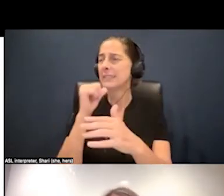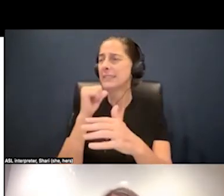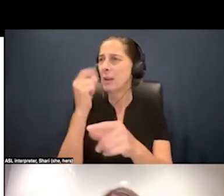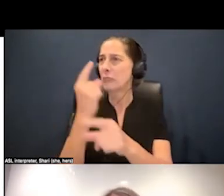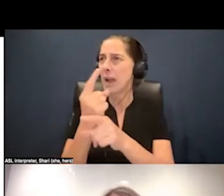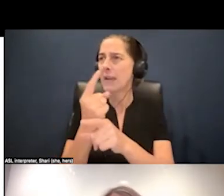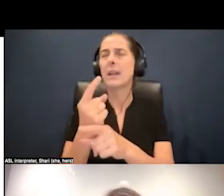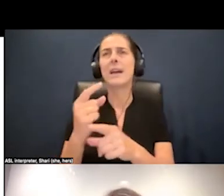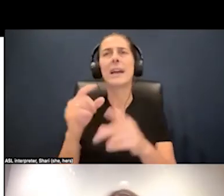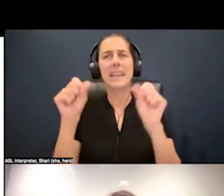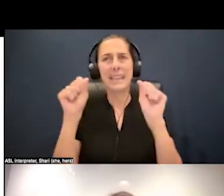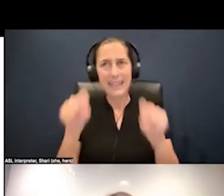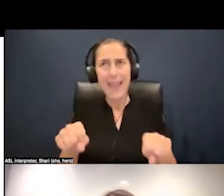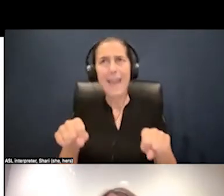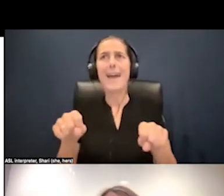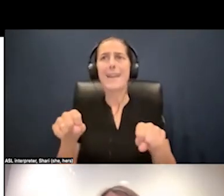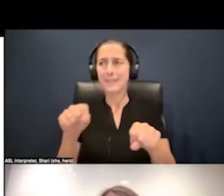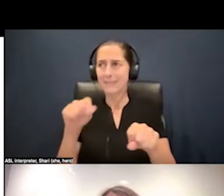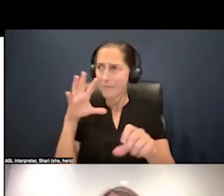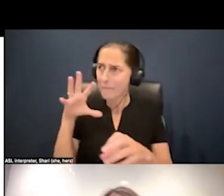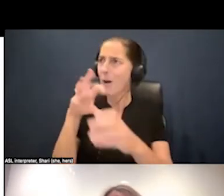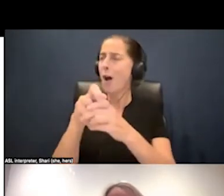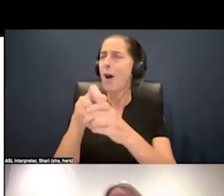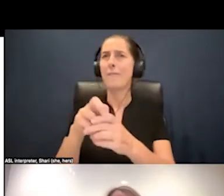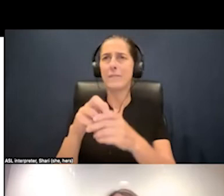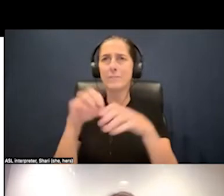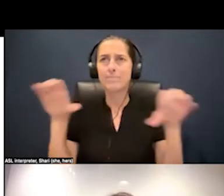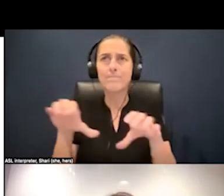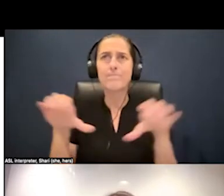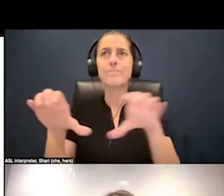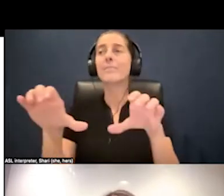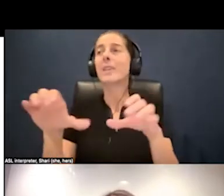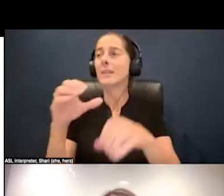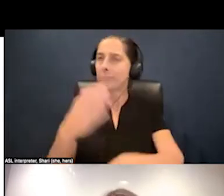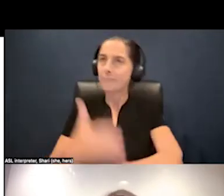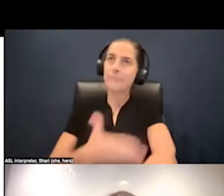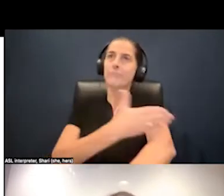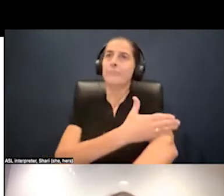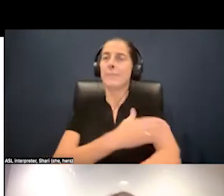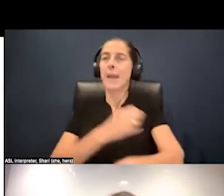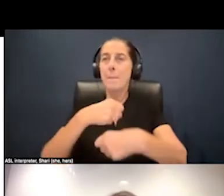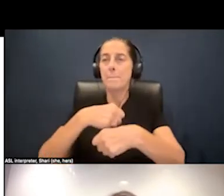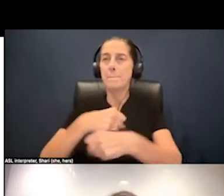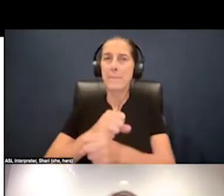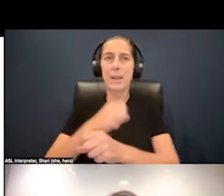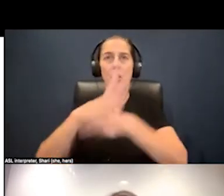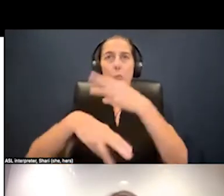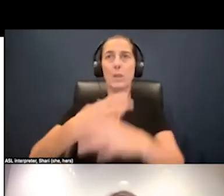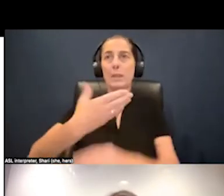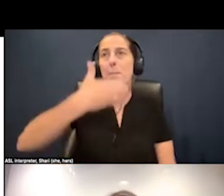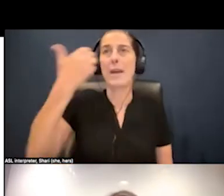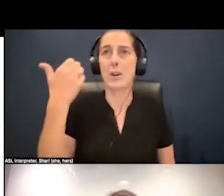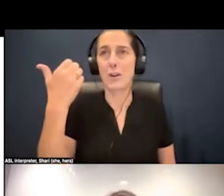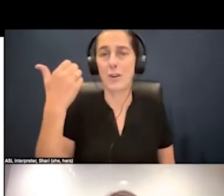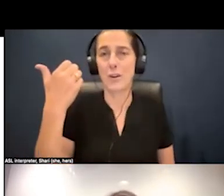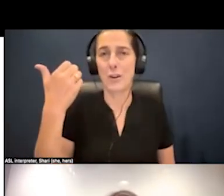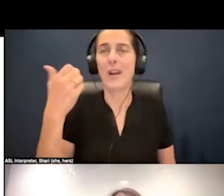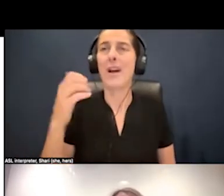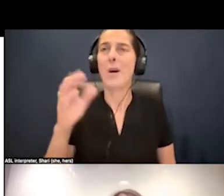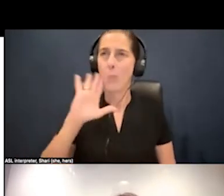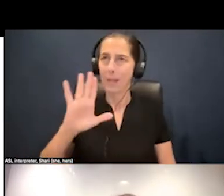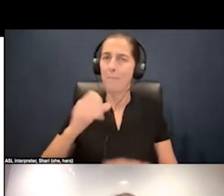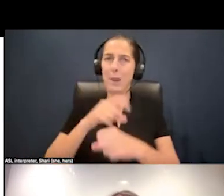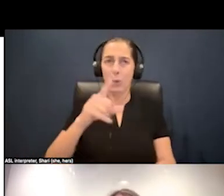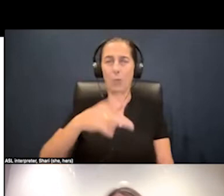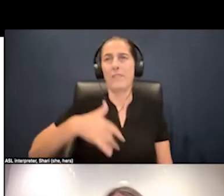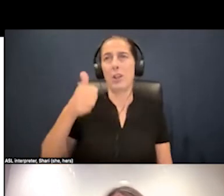healthcare intervention, right? That is something that will make you feel better. So if we can show up together and we can